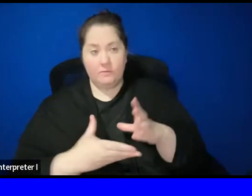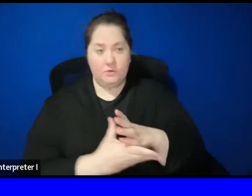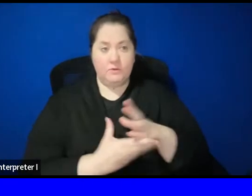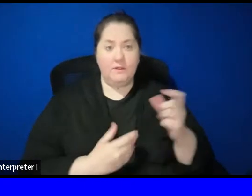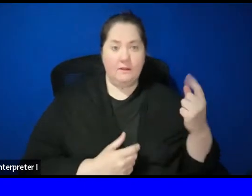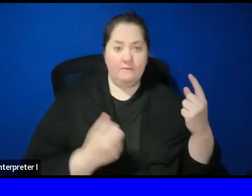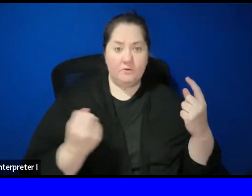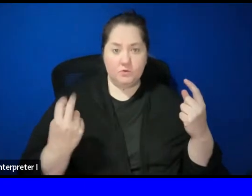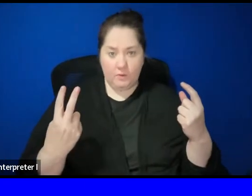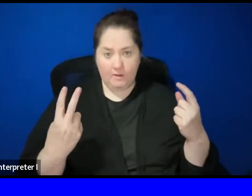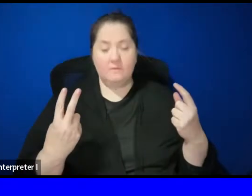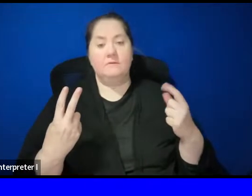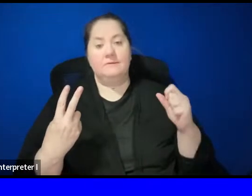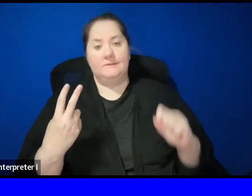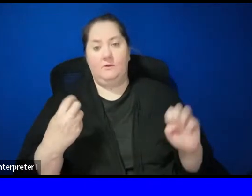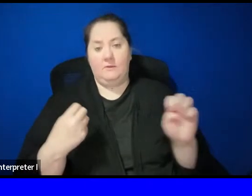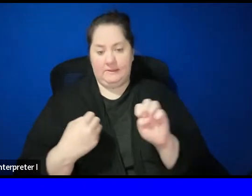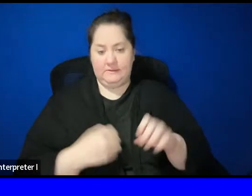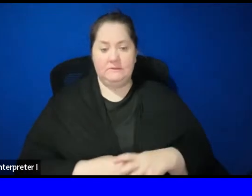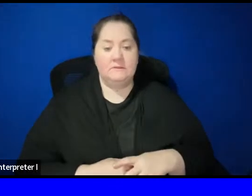Street Southeast.